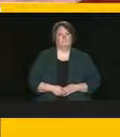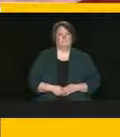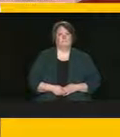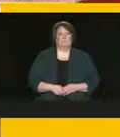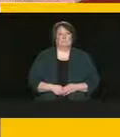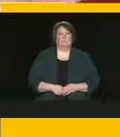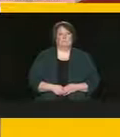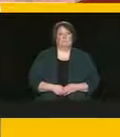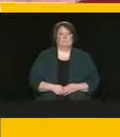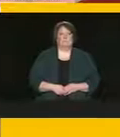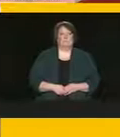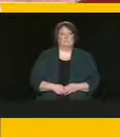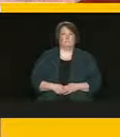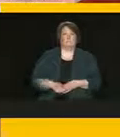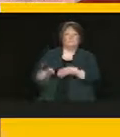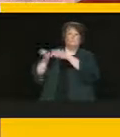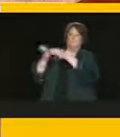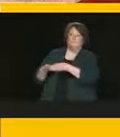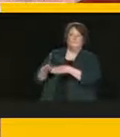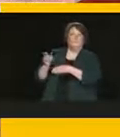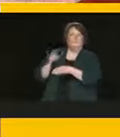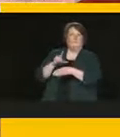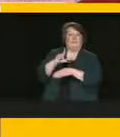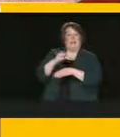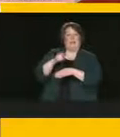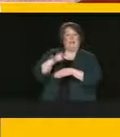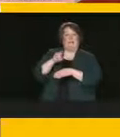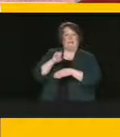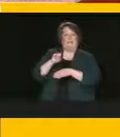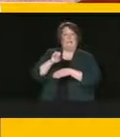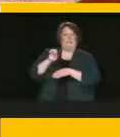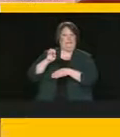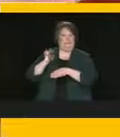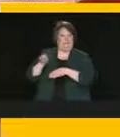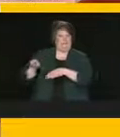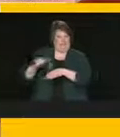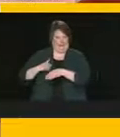Dib de la Presse Canadienne. La parole est à vous. You have the mic.